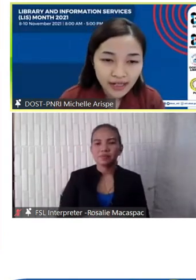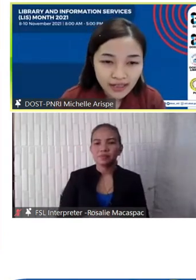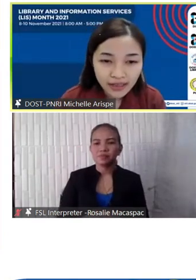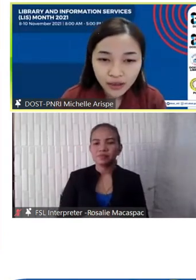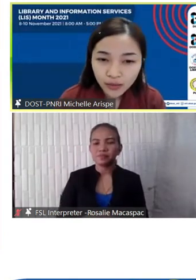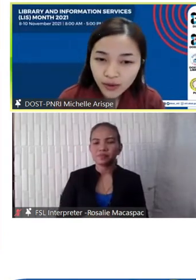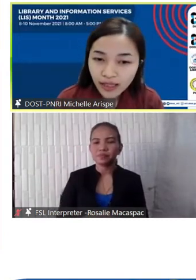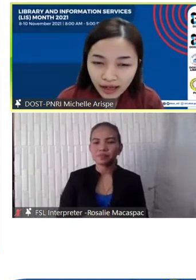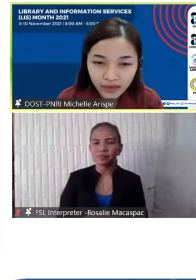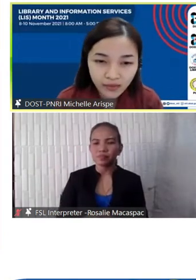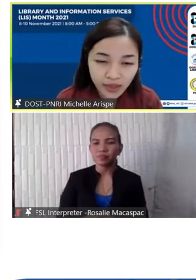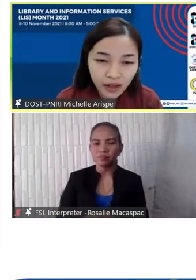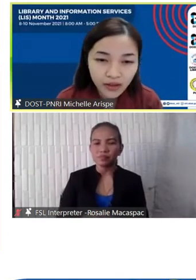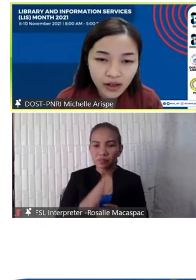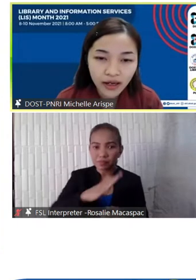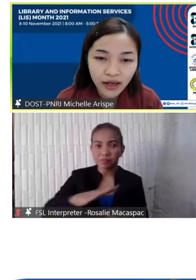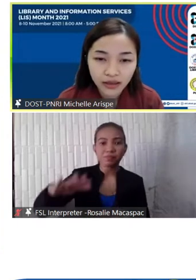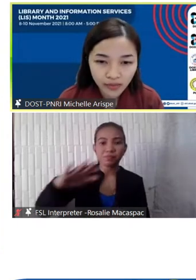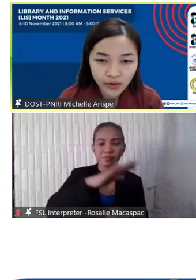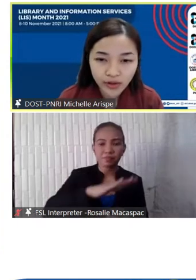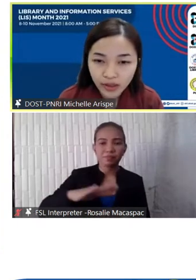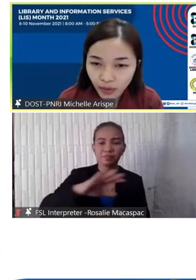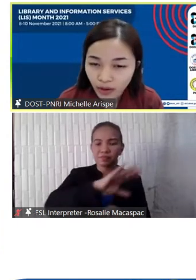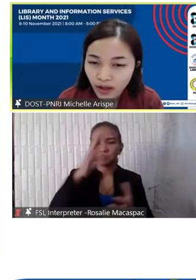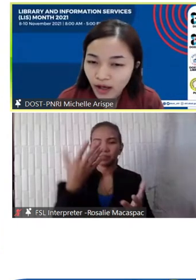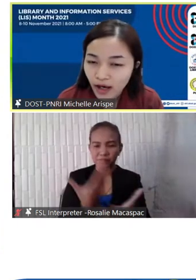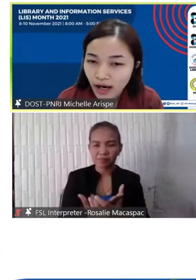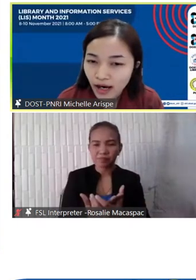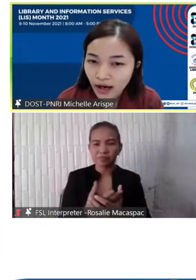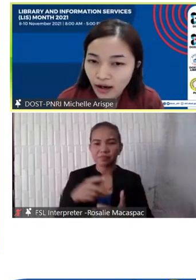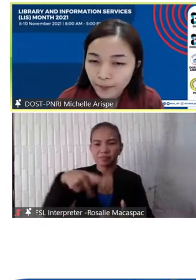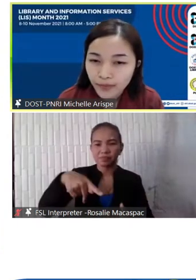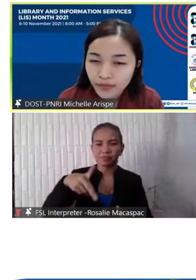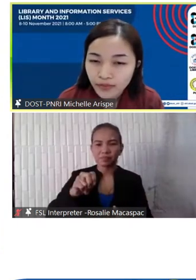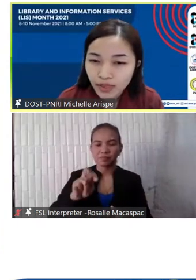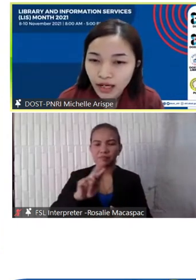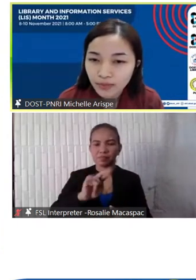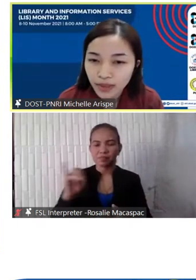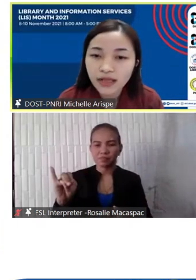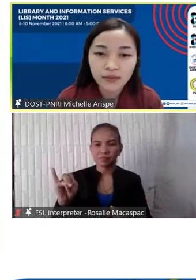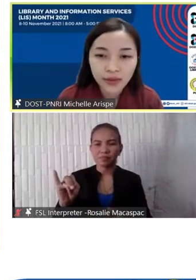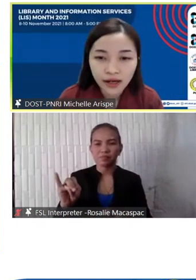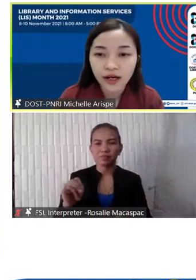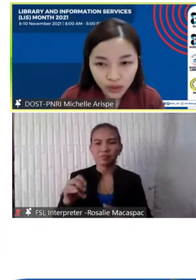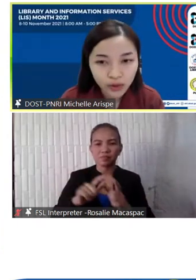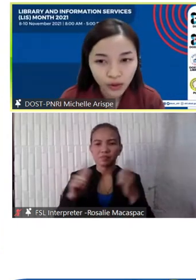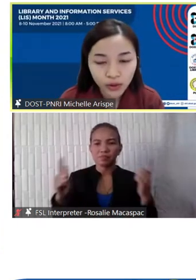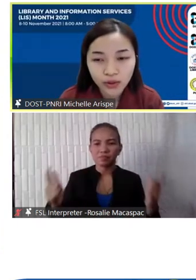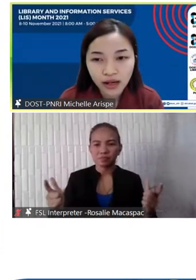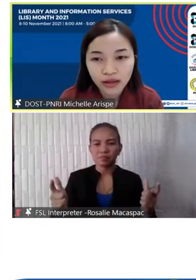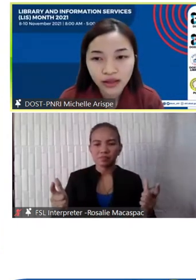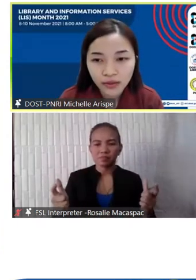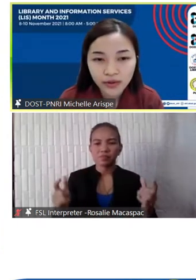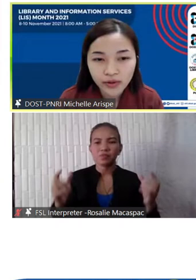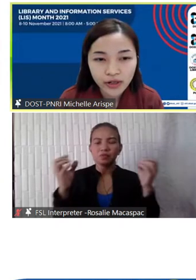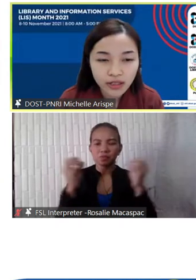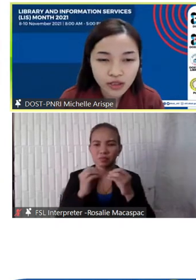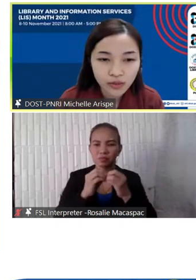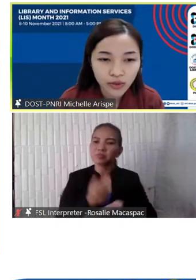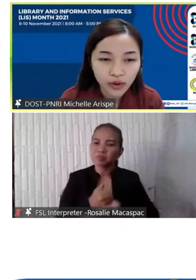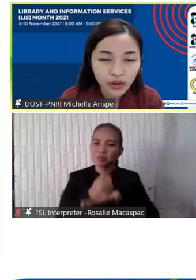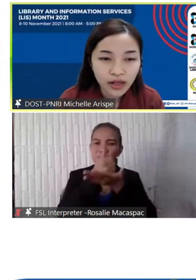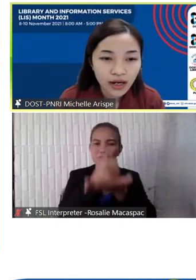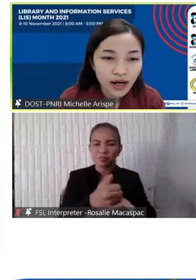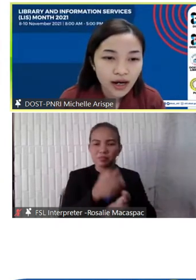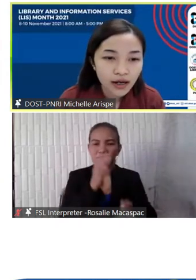So para sa inyo pong lahat, the PNRI library po ay pinaka nakakatulong kung ang libraries